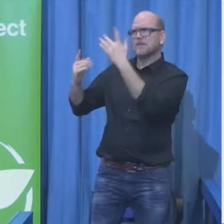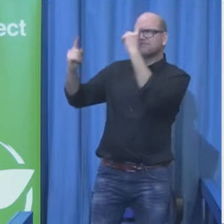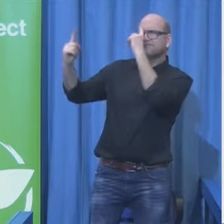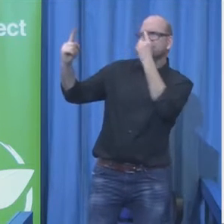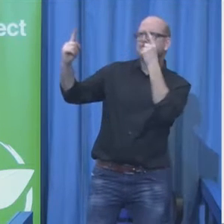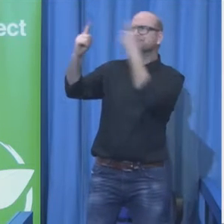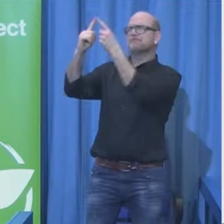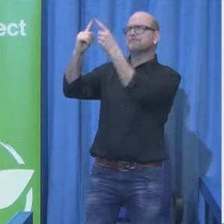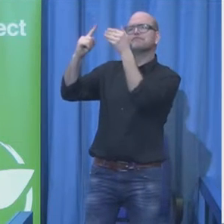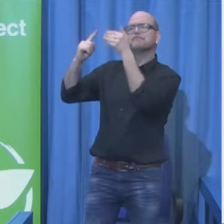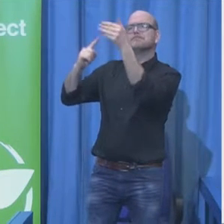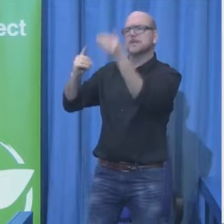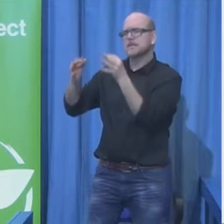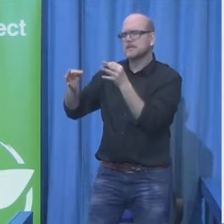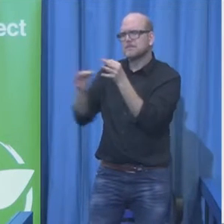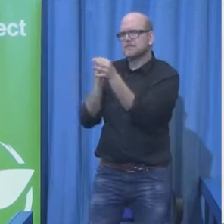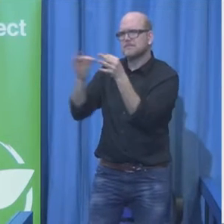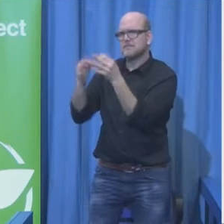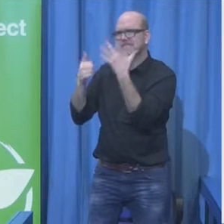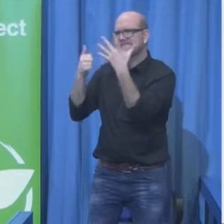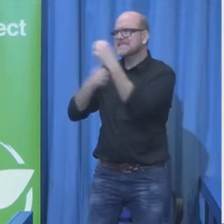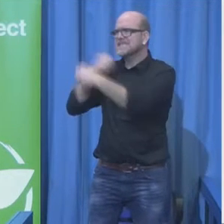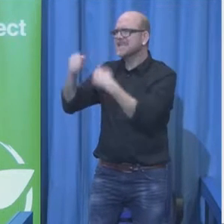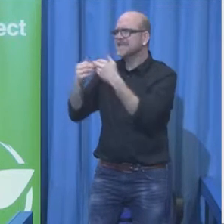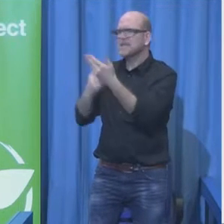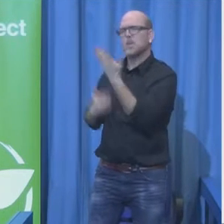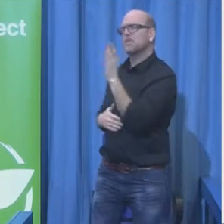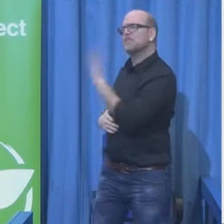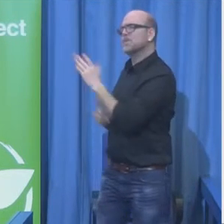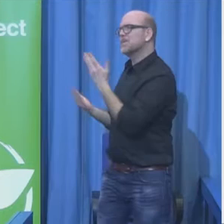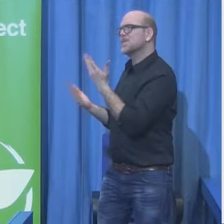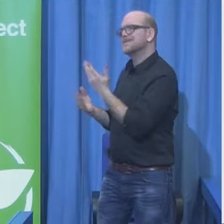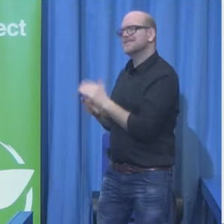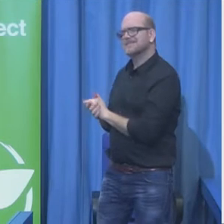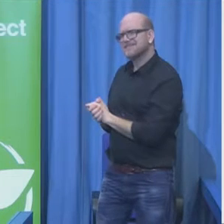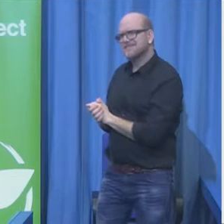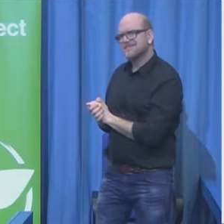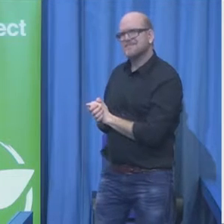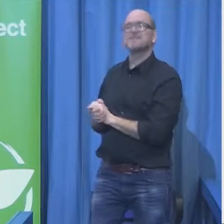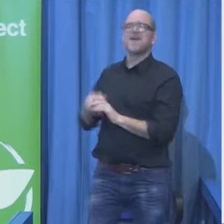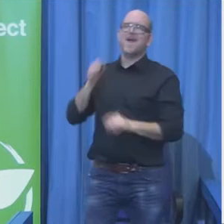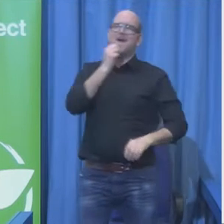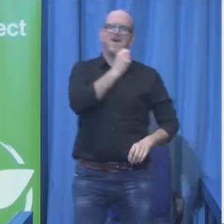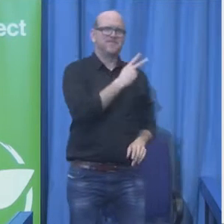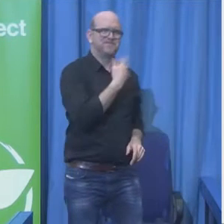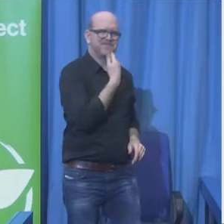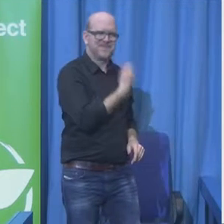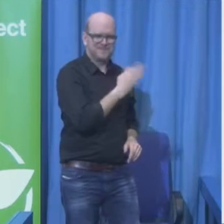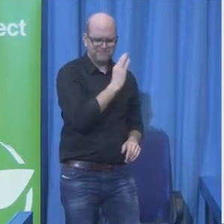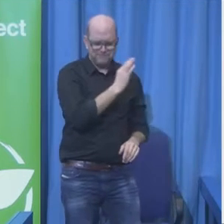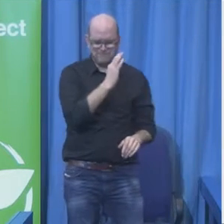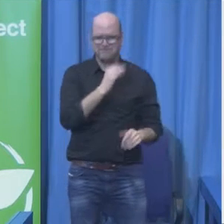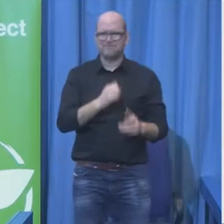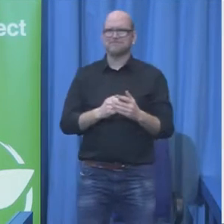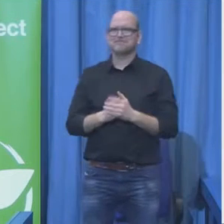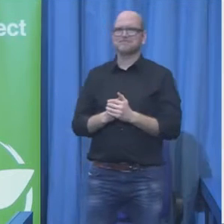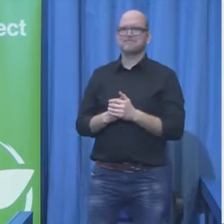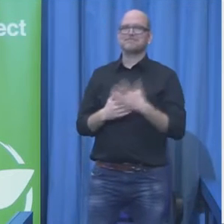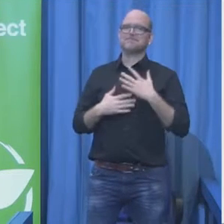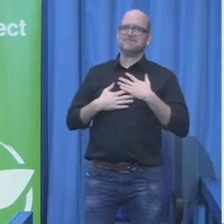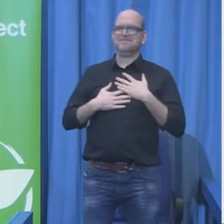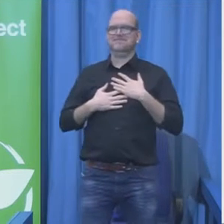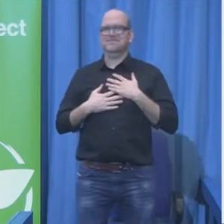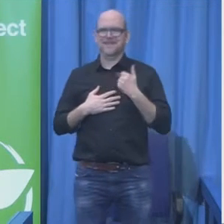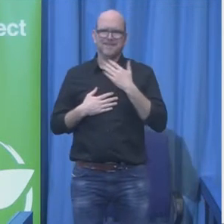yours. Well, thank you, Stefan. First of all, it gives me great pleasure to attend the Zero Project Conference and